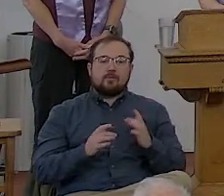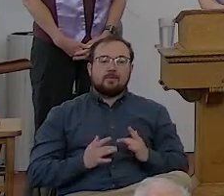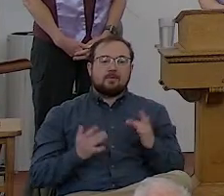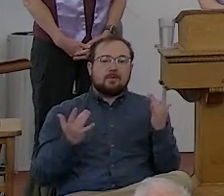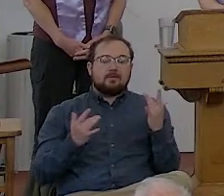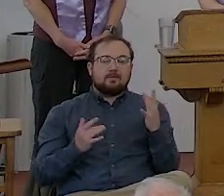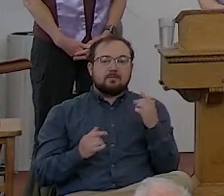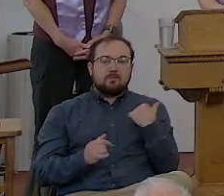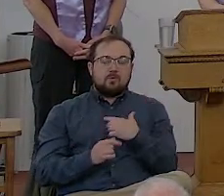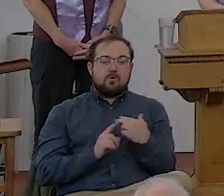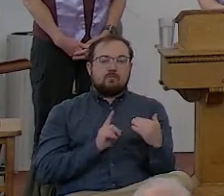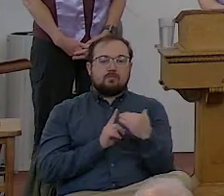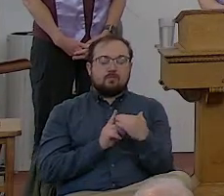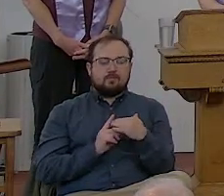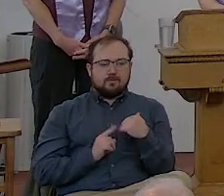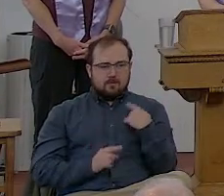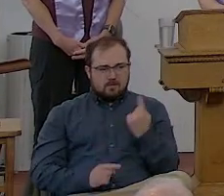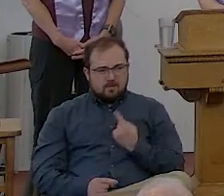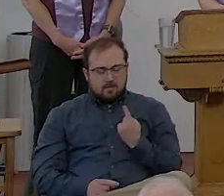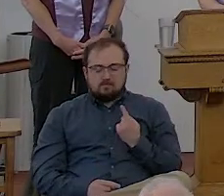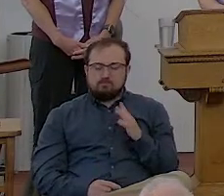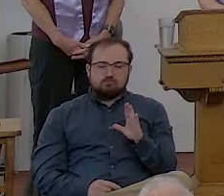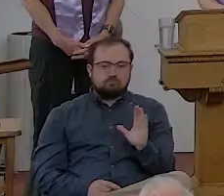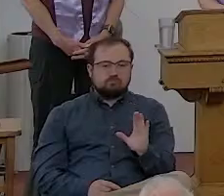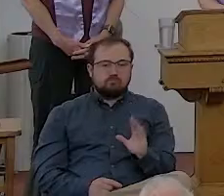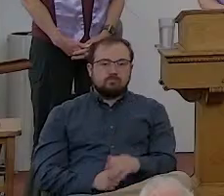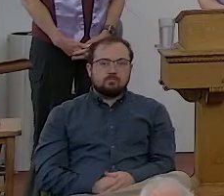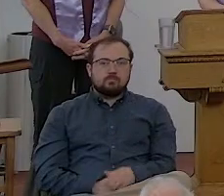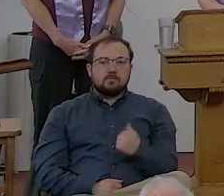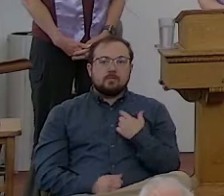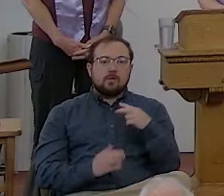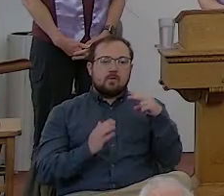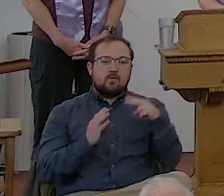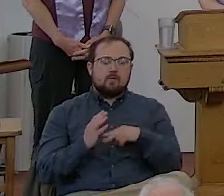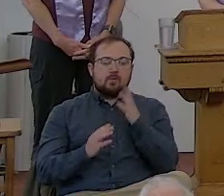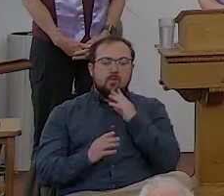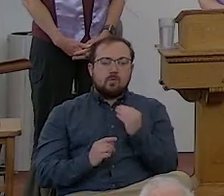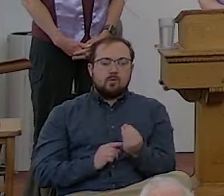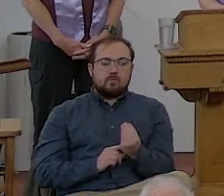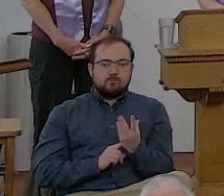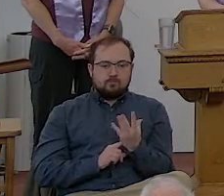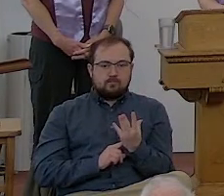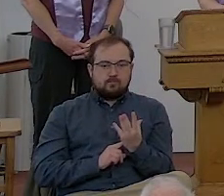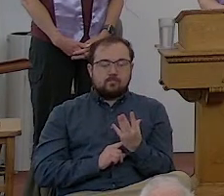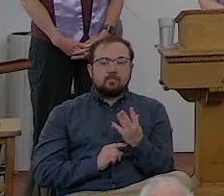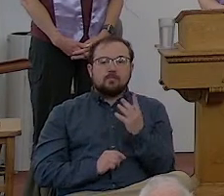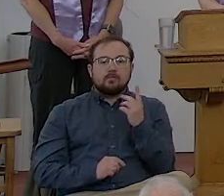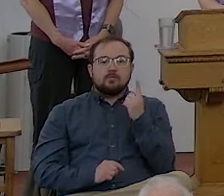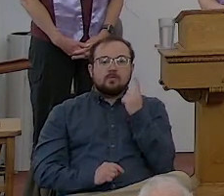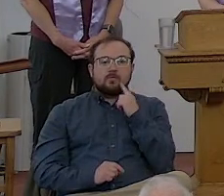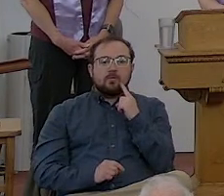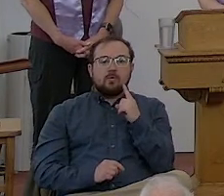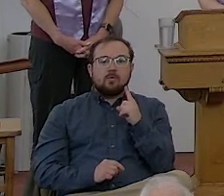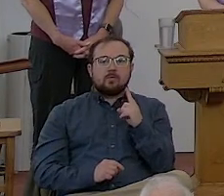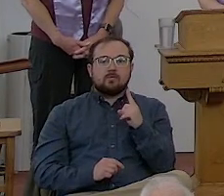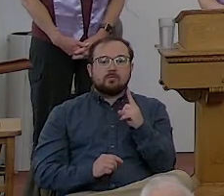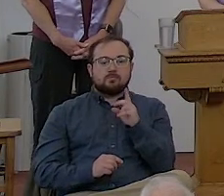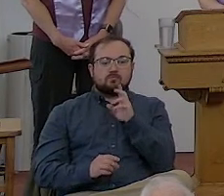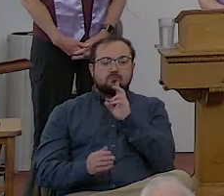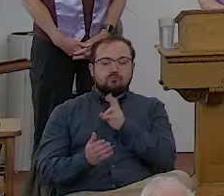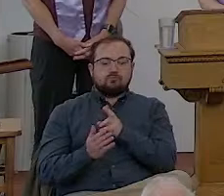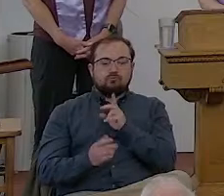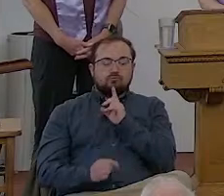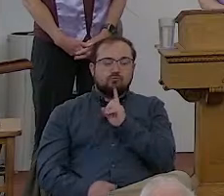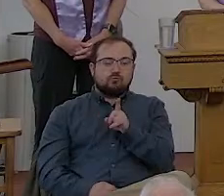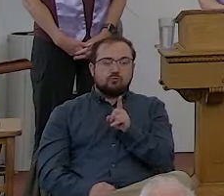as we are reminded that we are not alone. As I read them, we'll light a candle to symbolize the truth that is shared and to remind